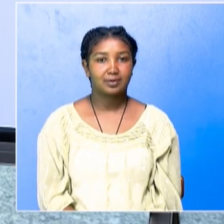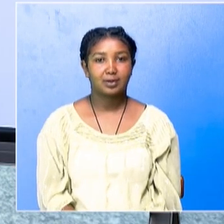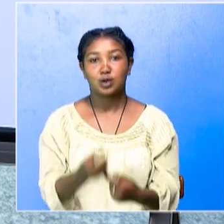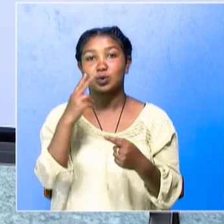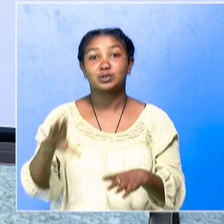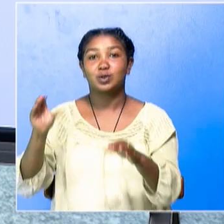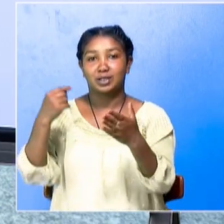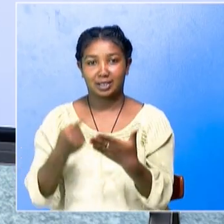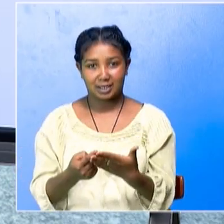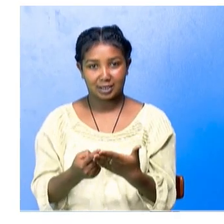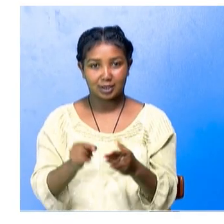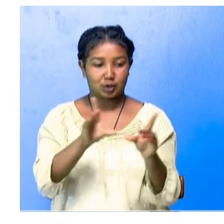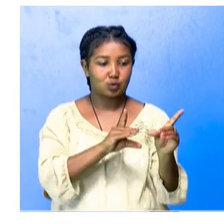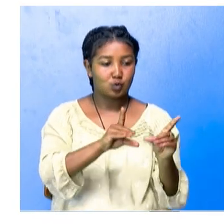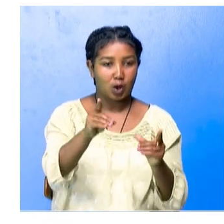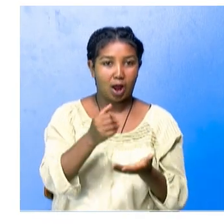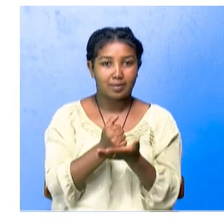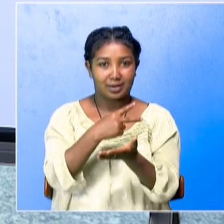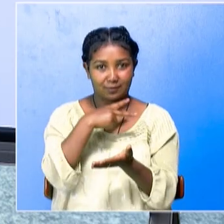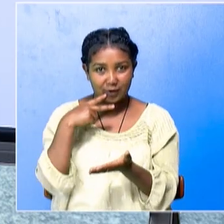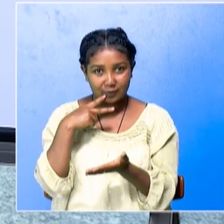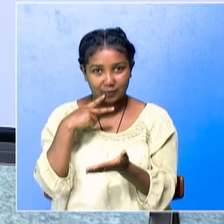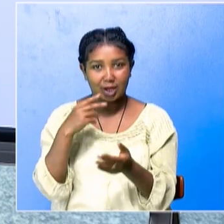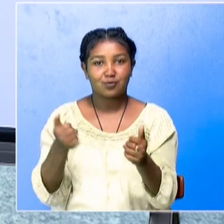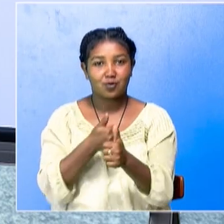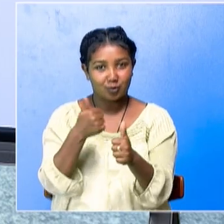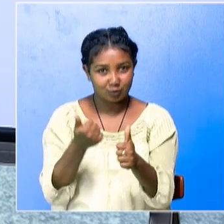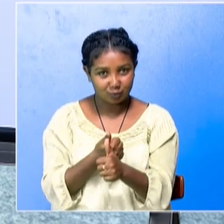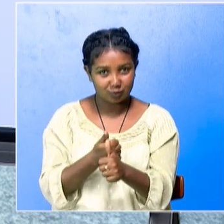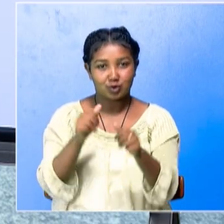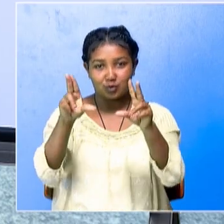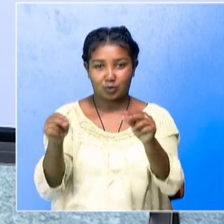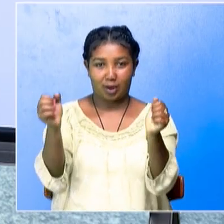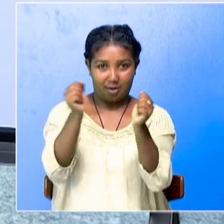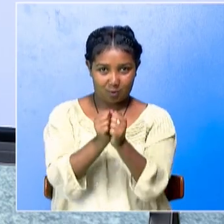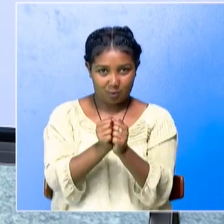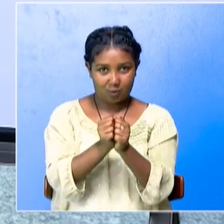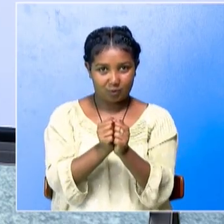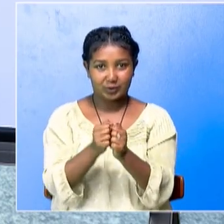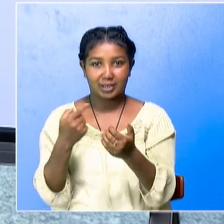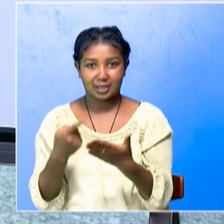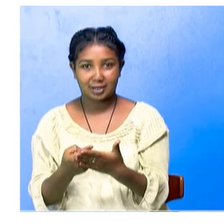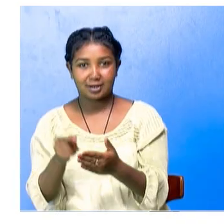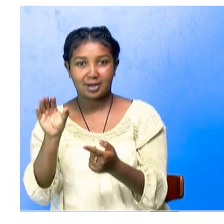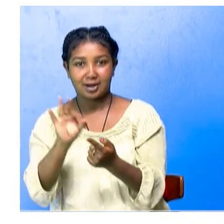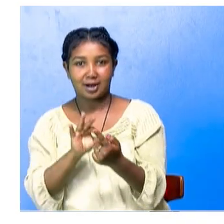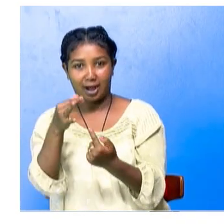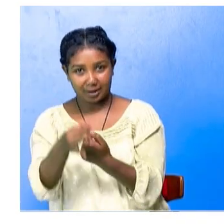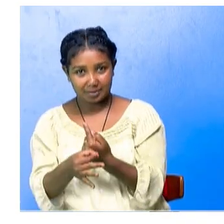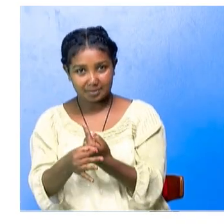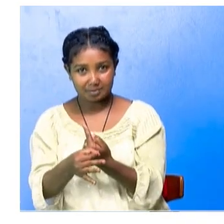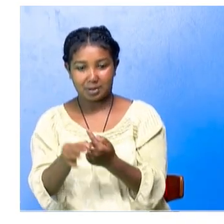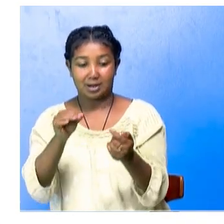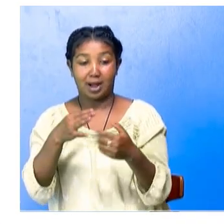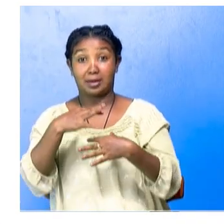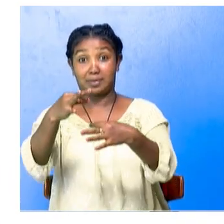Look, students, here. Here is do as helping verb and followed not. And also here, like as main